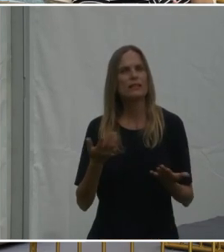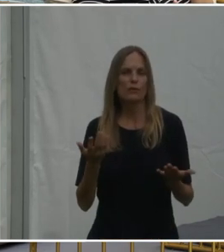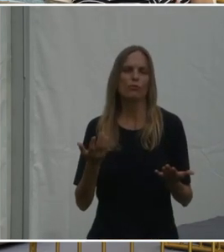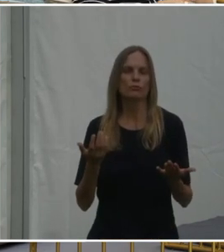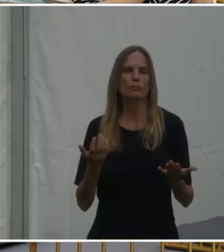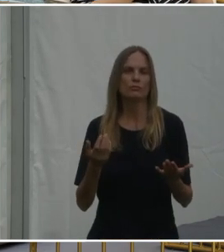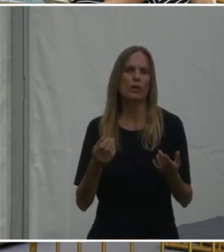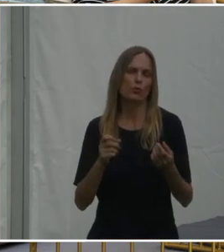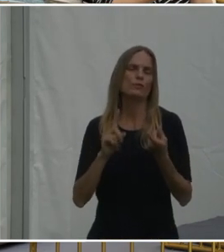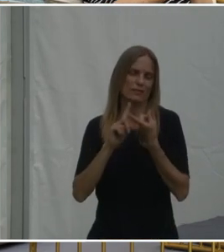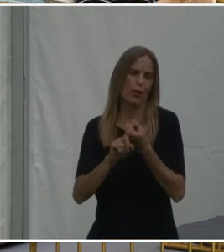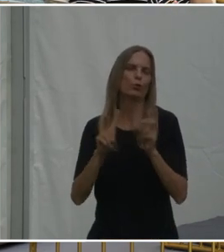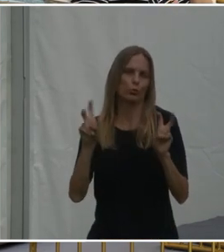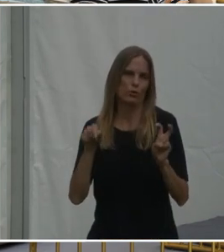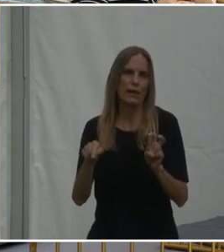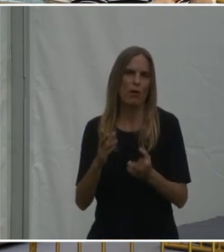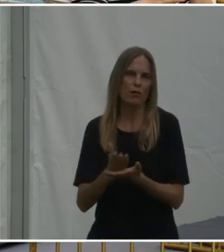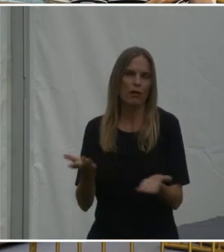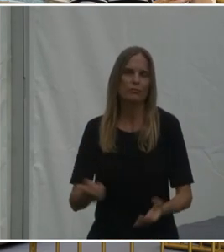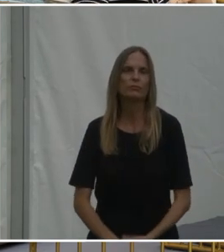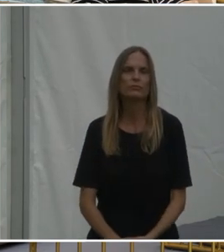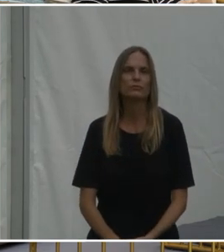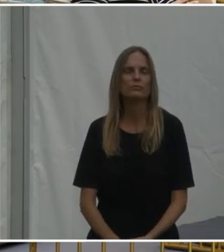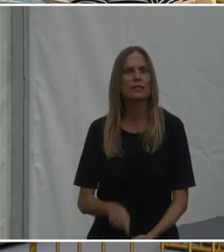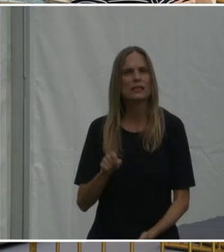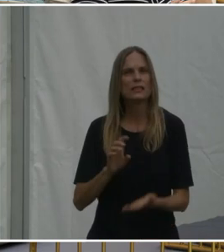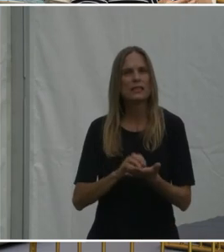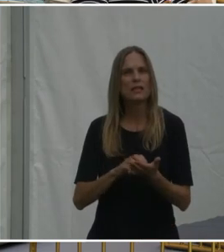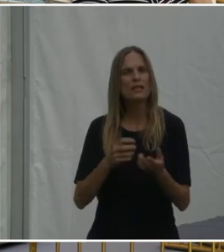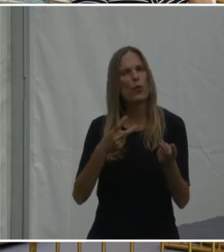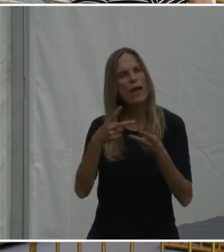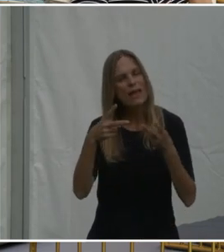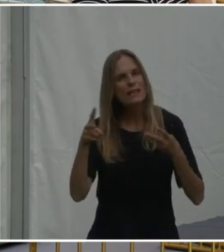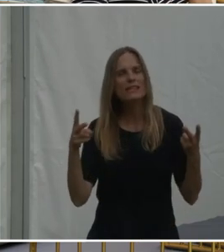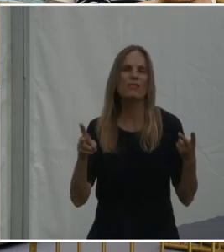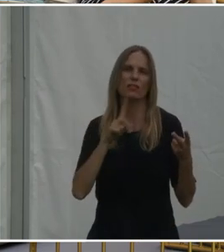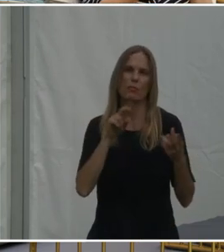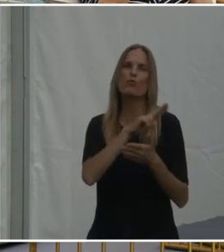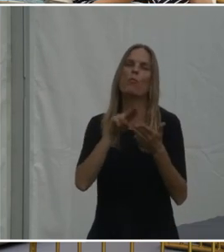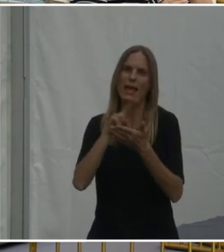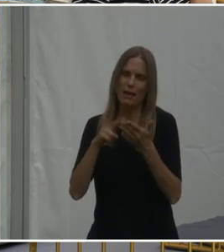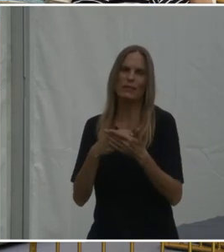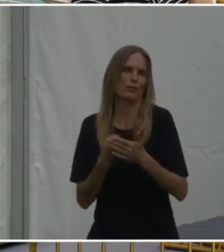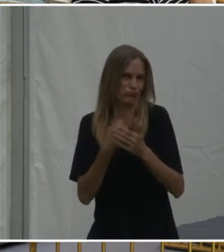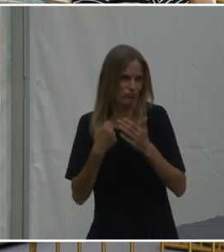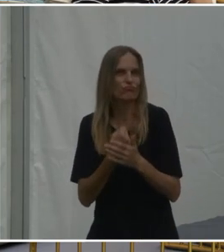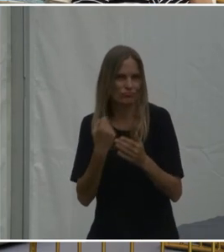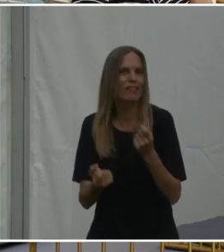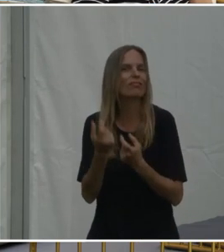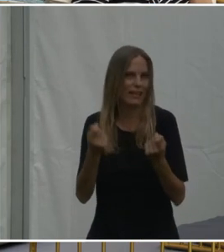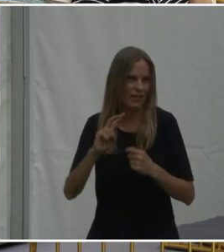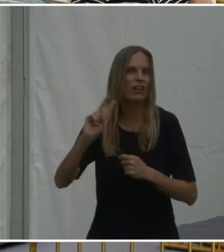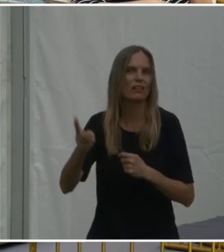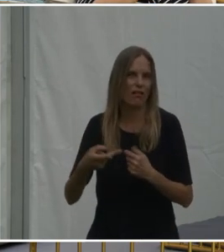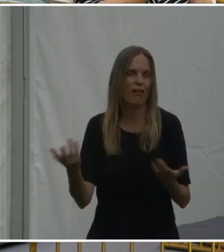immigration. But this obviously kind of comes with different challenges as well, and kind of with this, when we talk about the